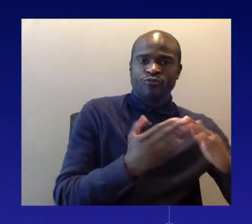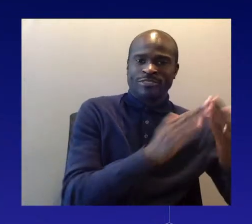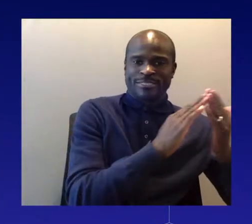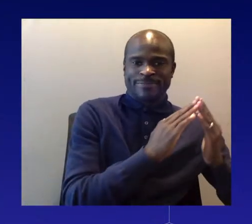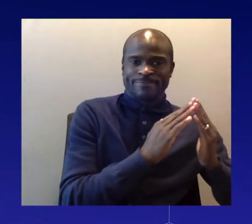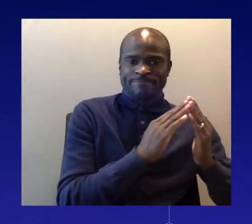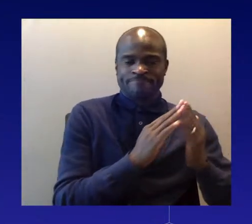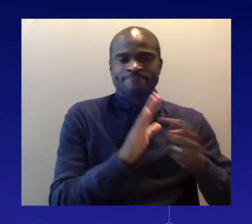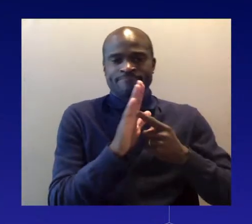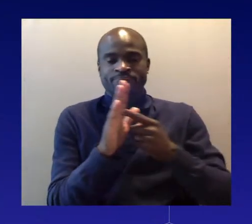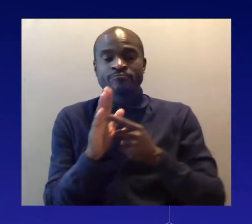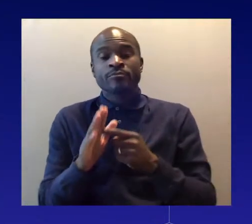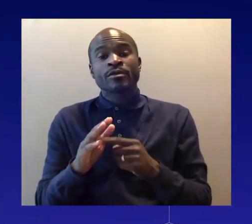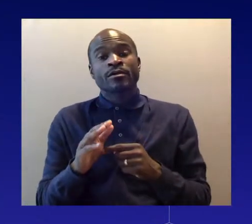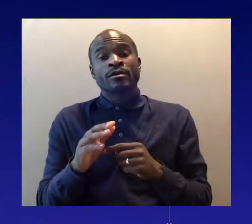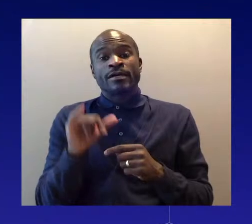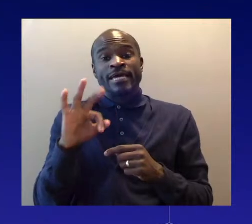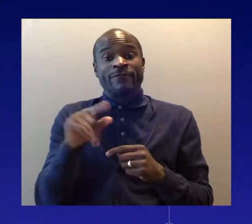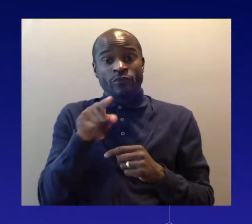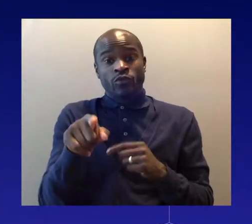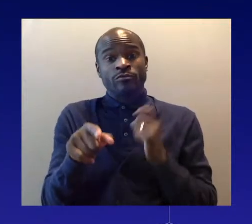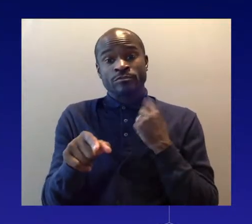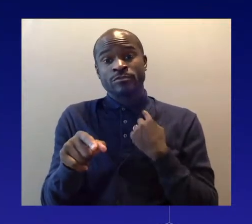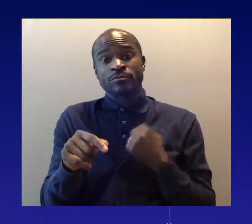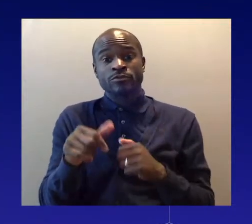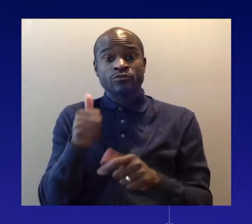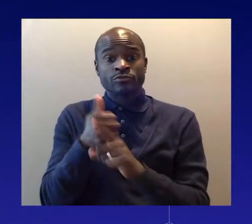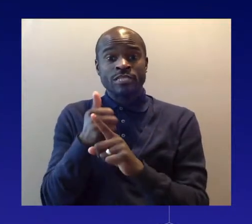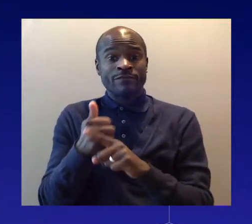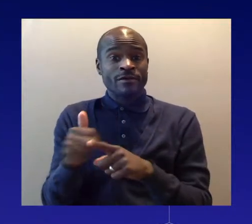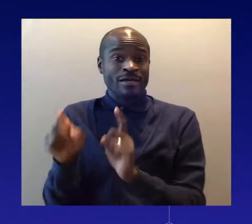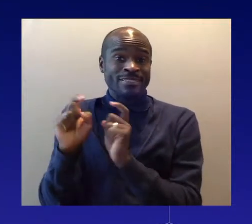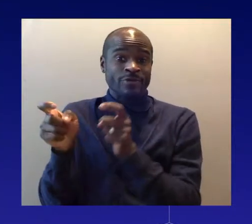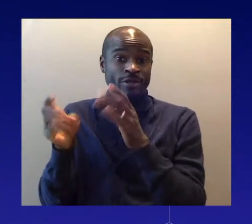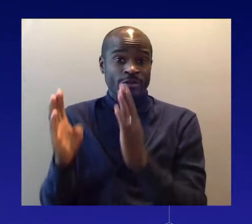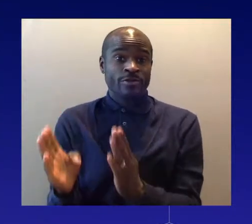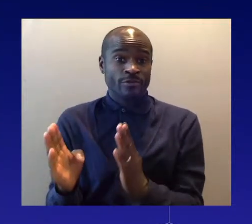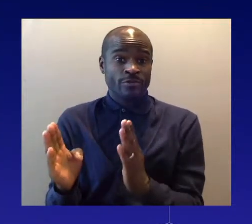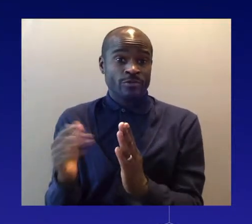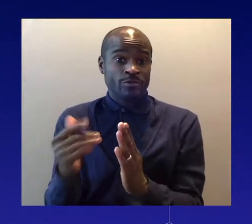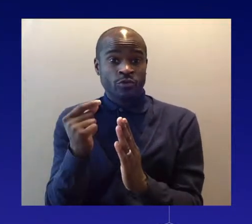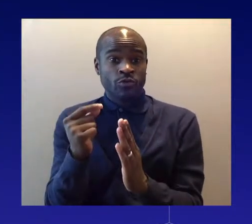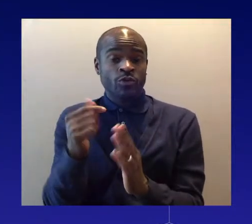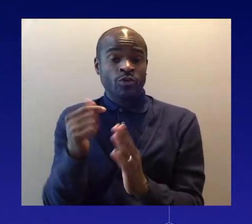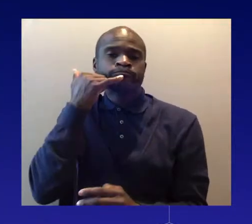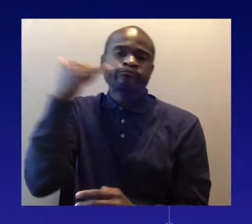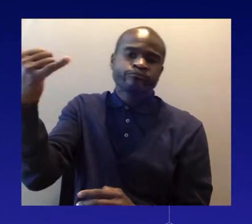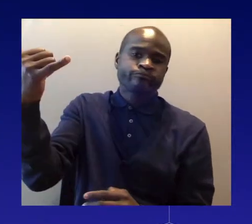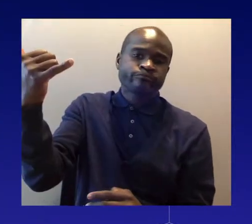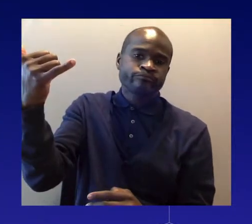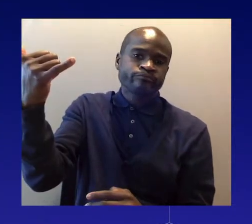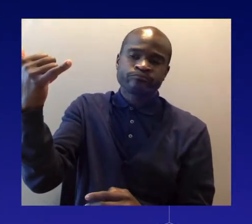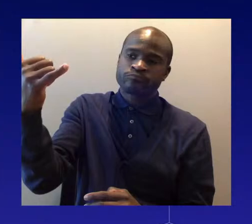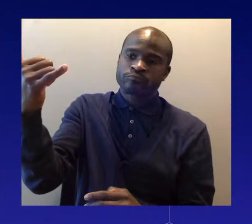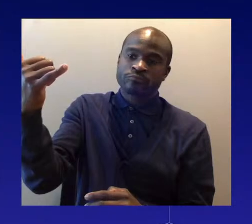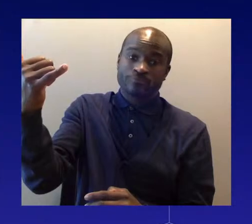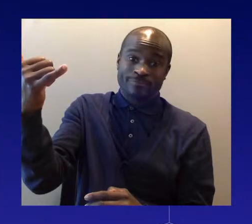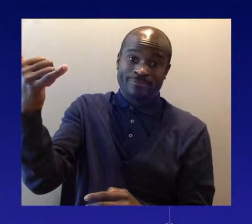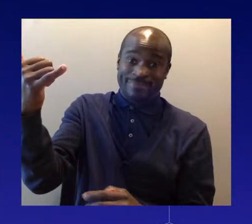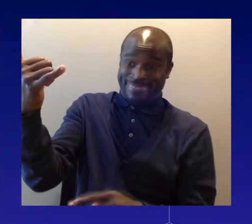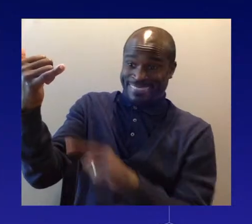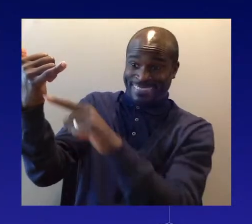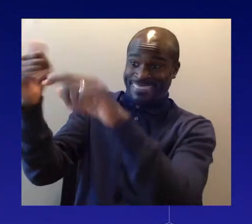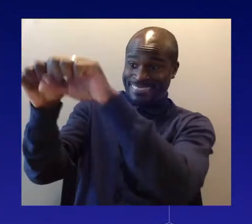you are a donor or if you are the namesake of that building, you know what you do? You get on the phone, you call somebody, and you activate a system that you then get